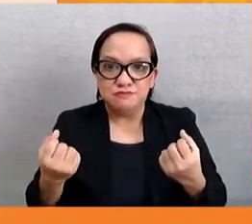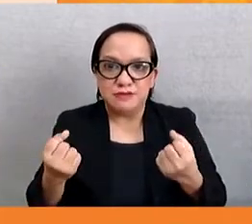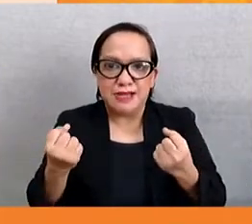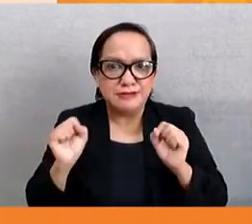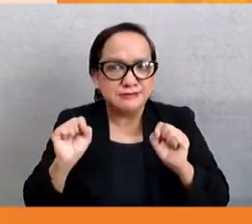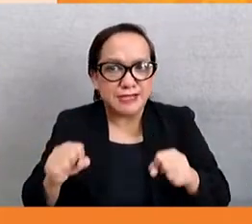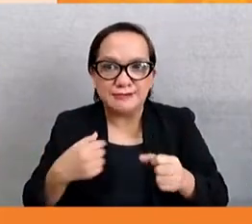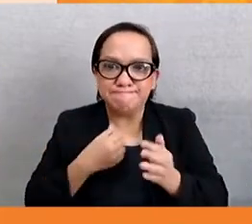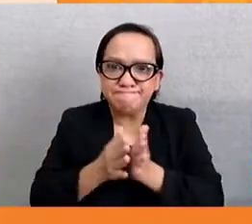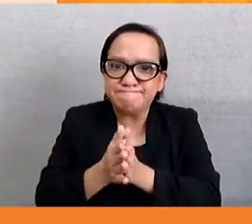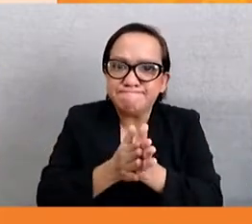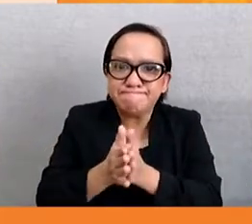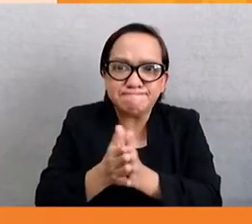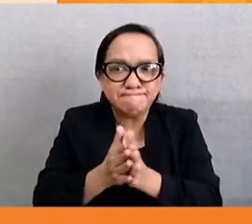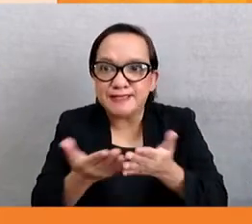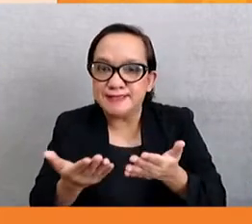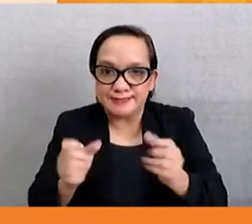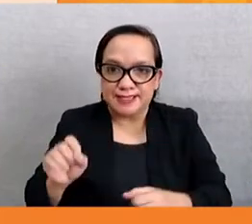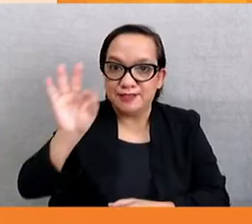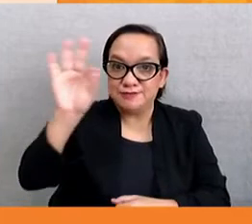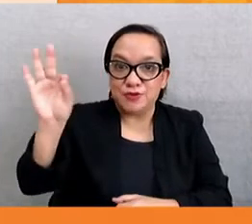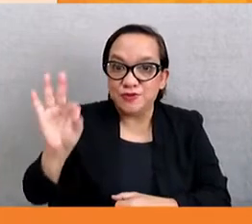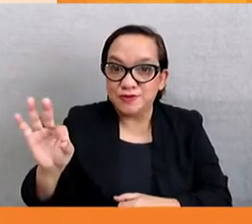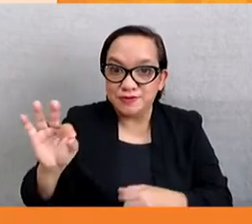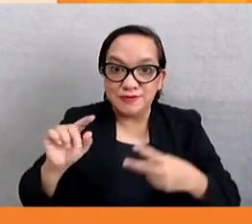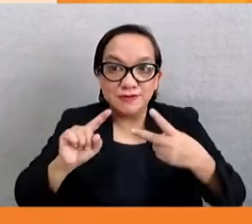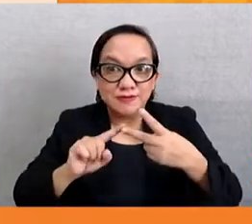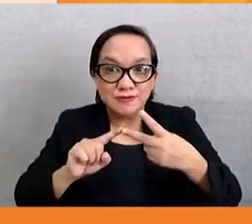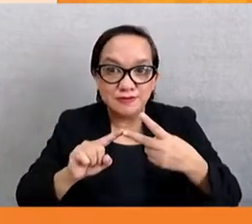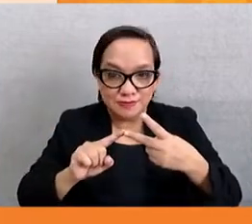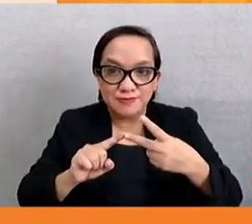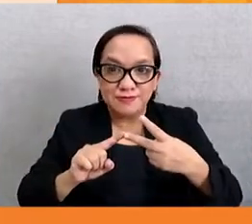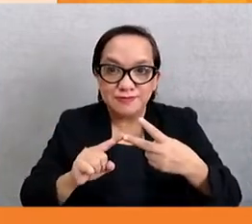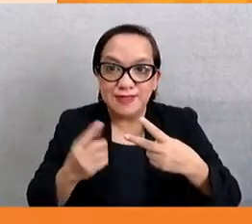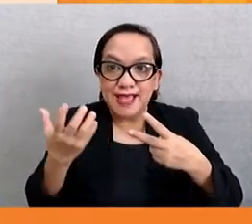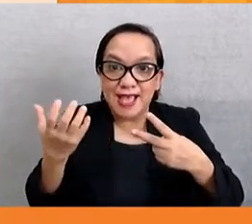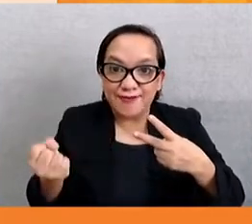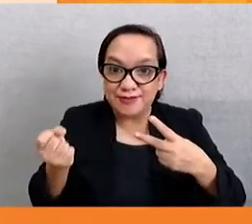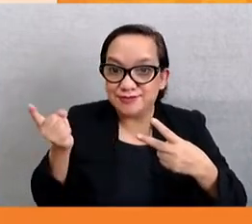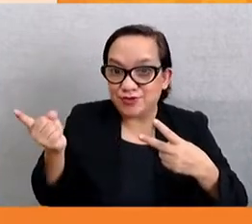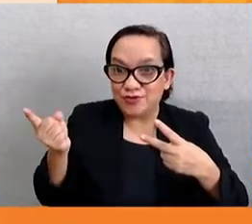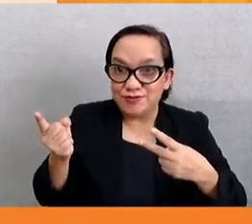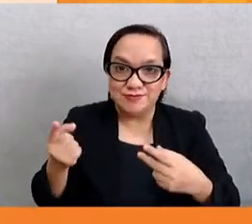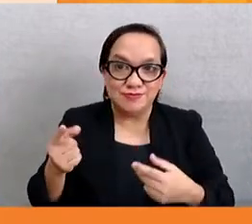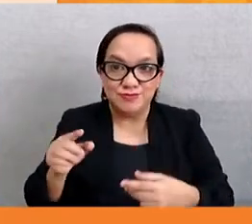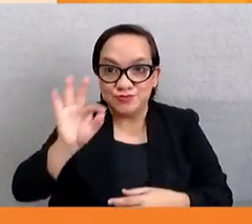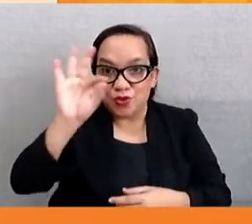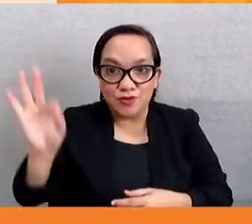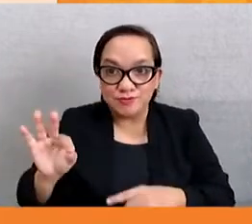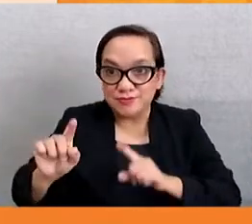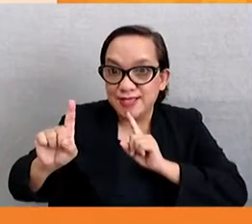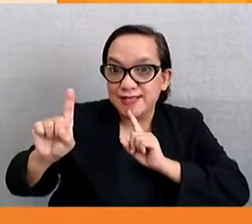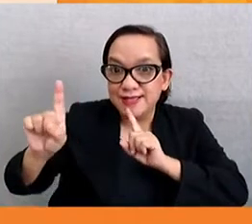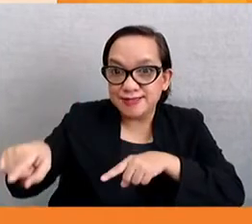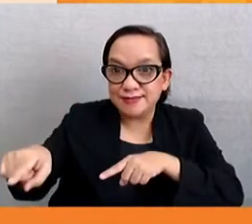us live, all you need to do is to click the Q&A icon on the right side of the page, and it will direct you to the session's Q&A.